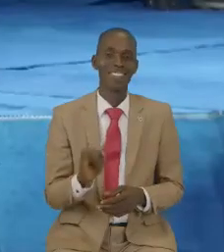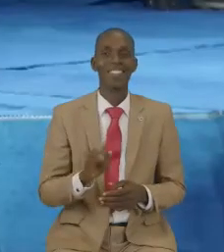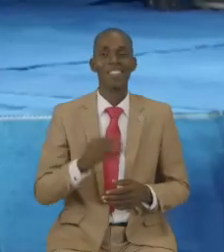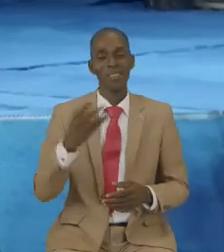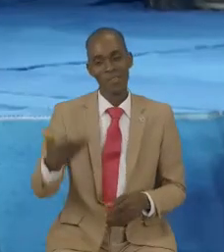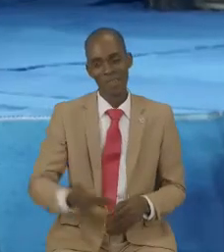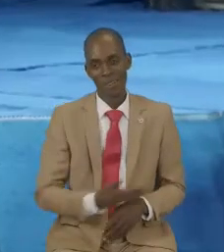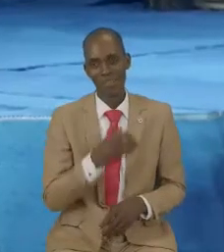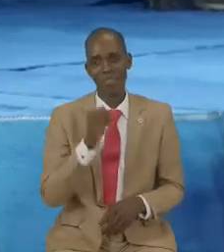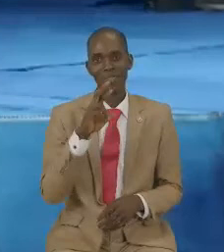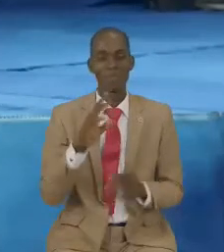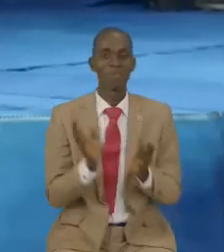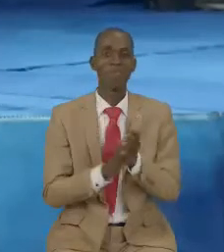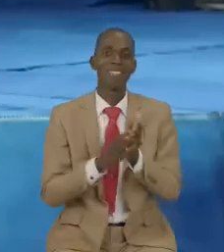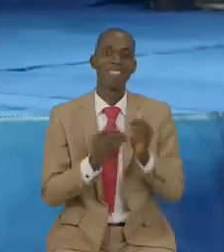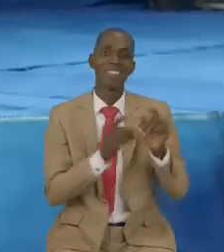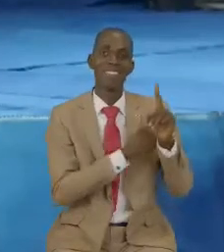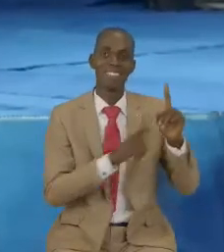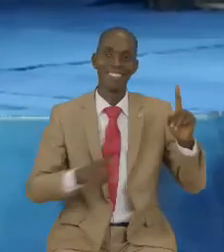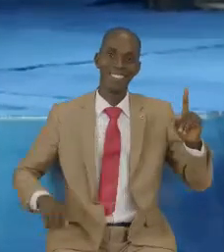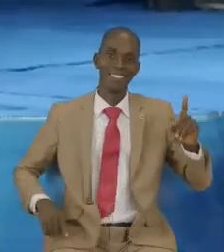Praise the Lord.